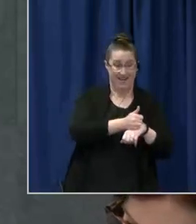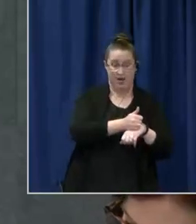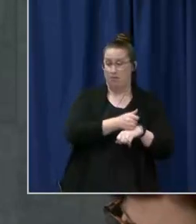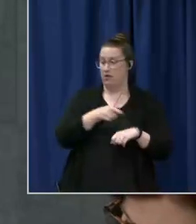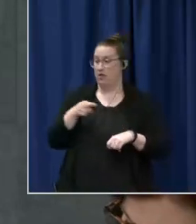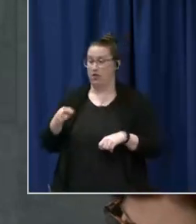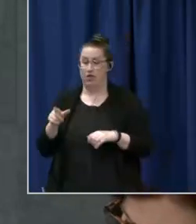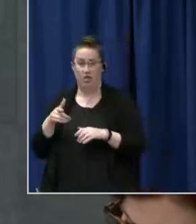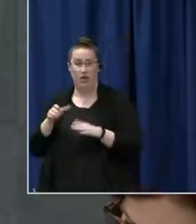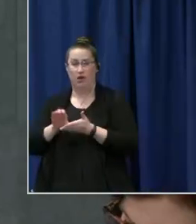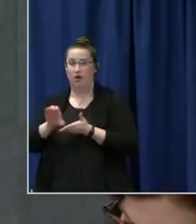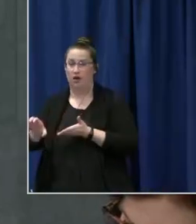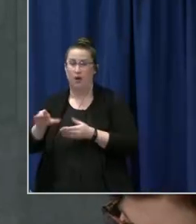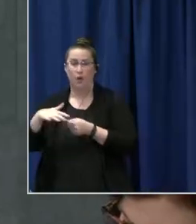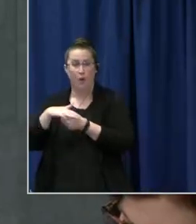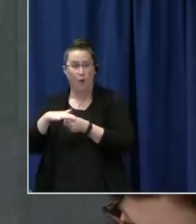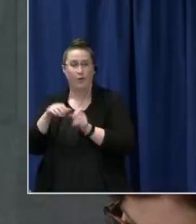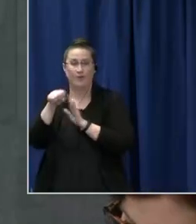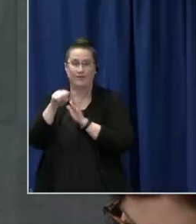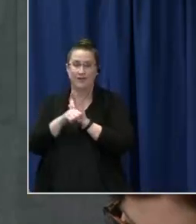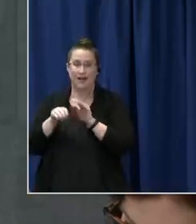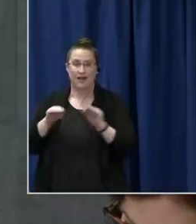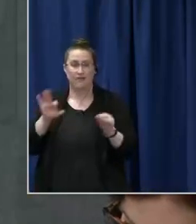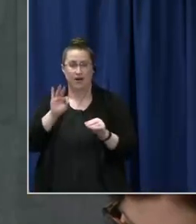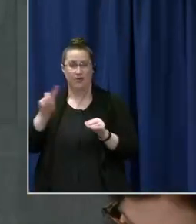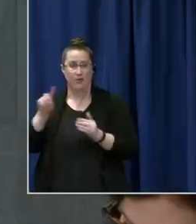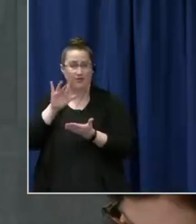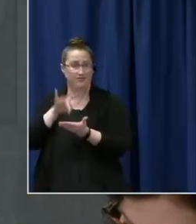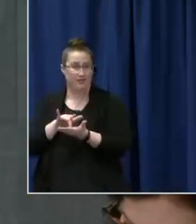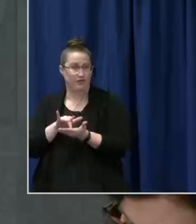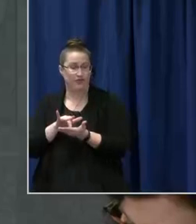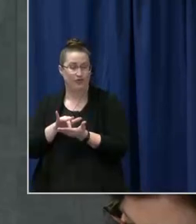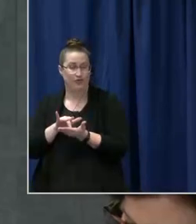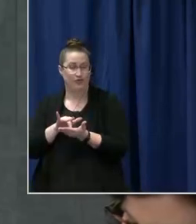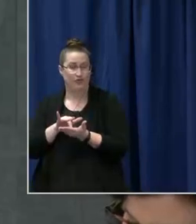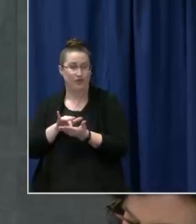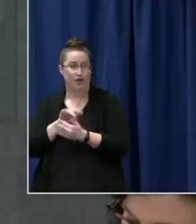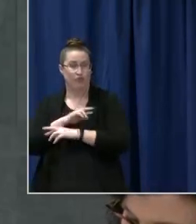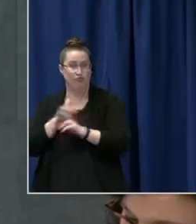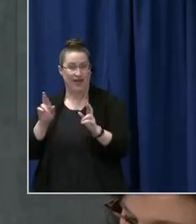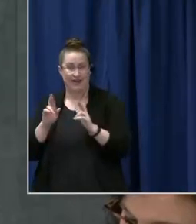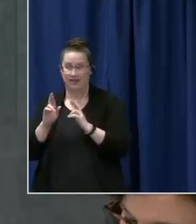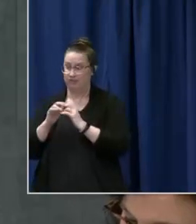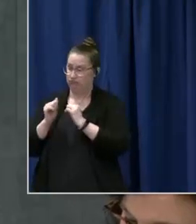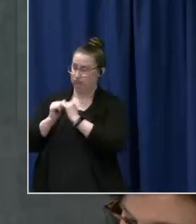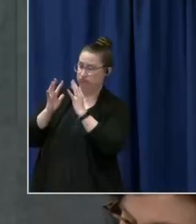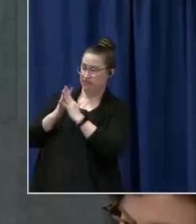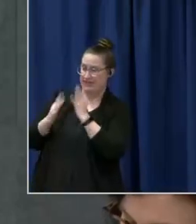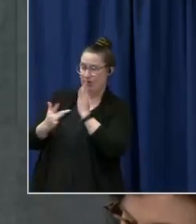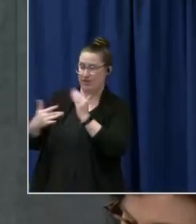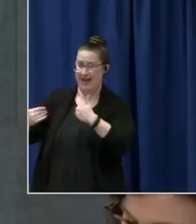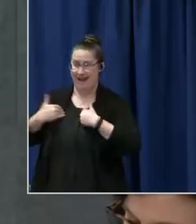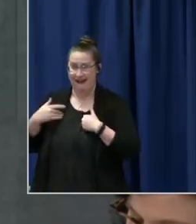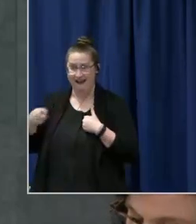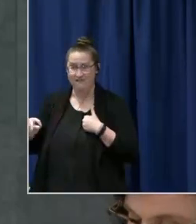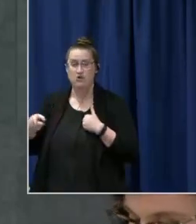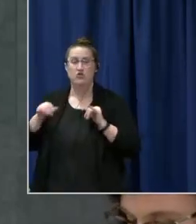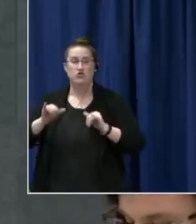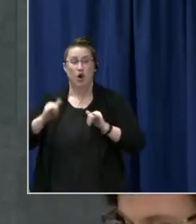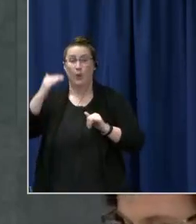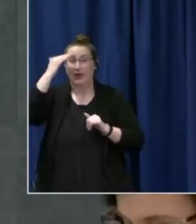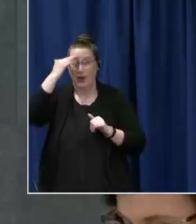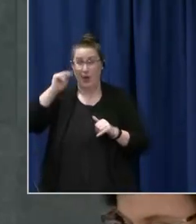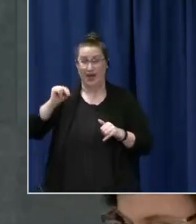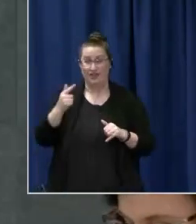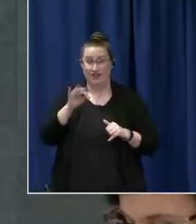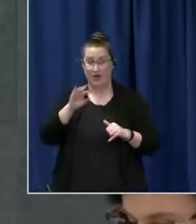not funded our local or state level 911 systems in order to implement that technology, and we know next generation technology is